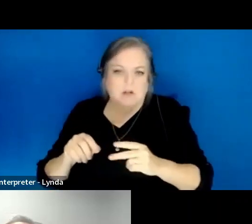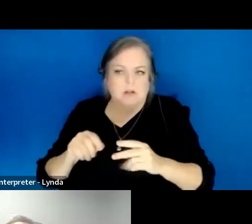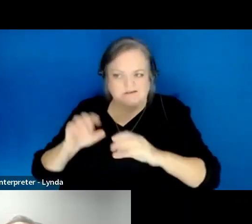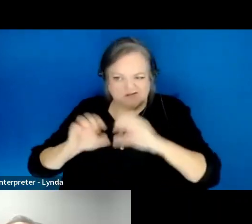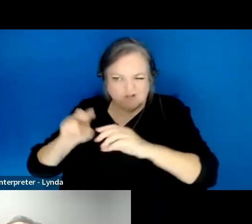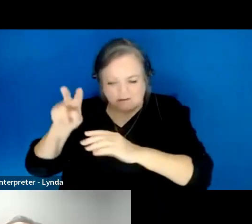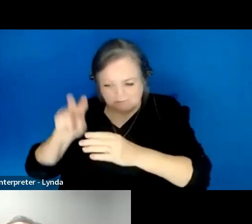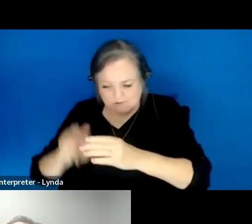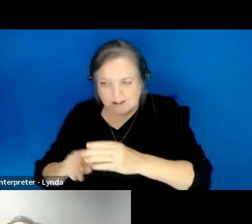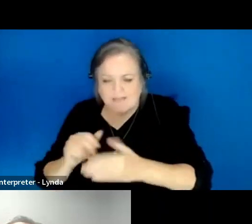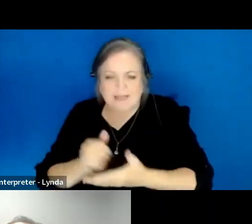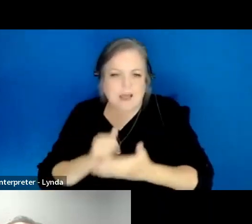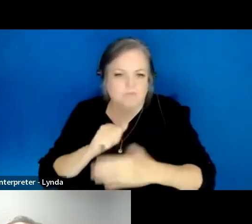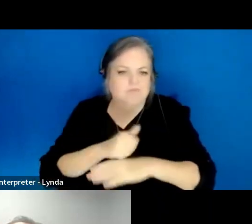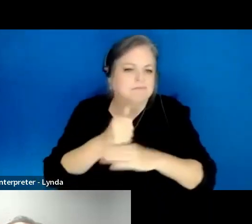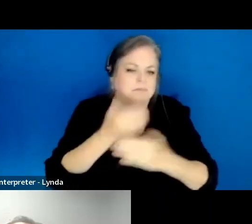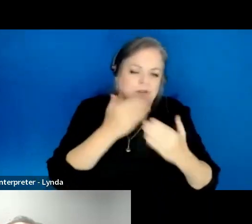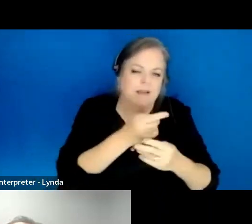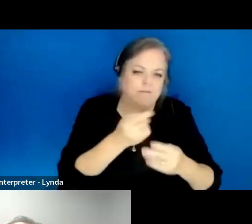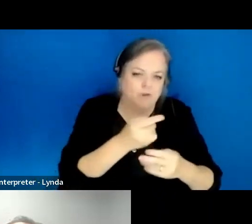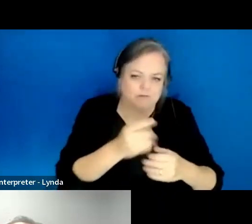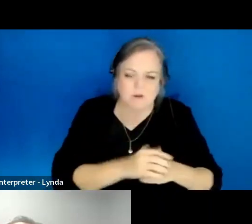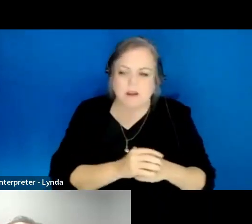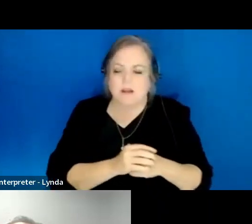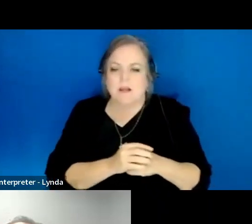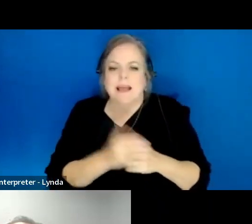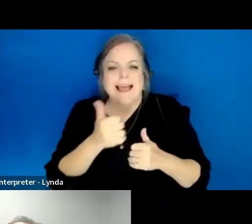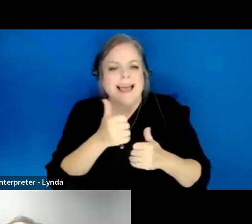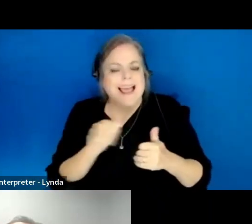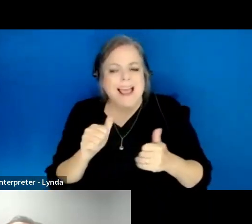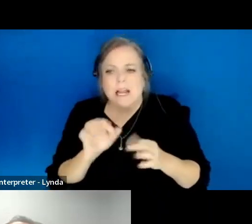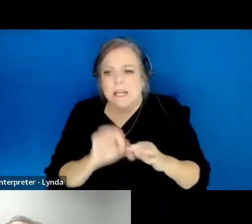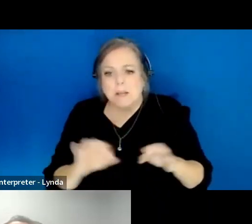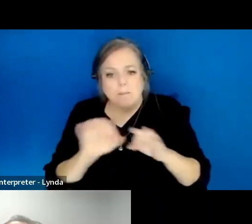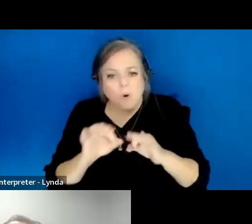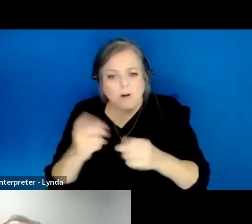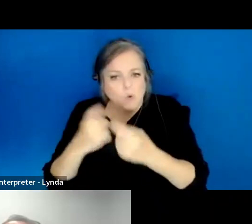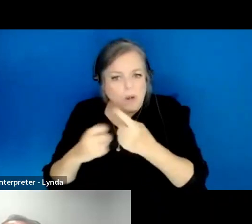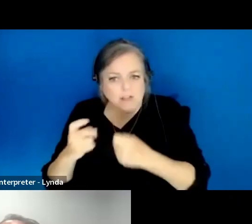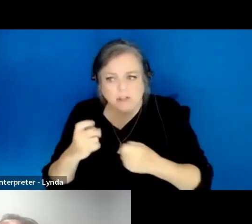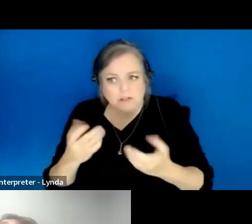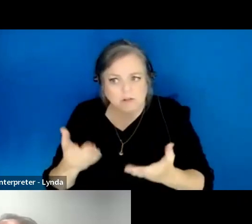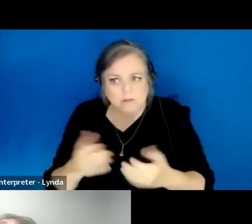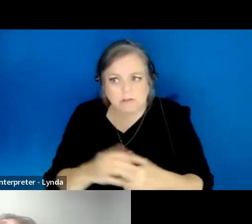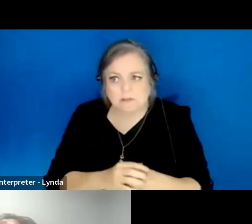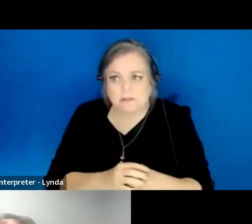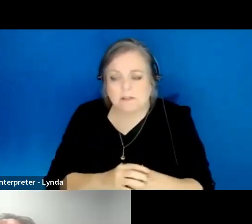because they helped to organize it all. So any pertinent questions we have?